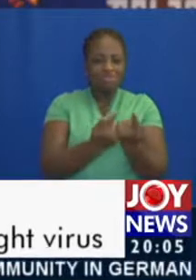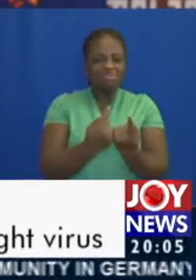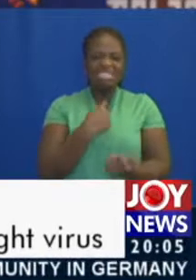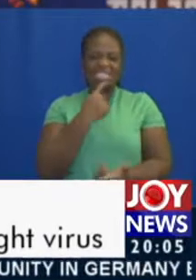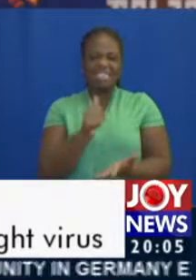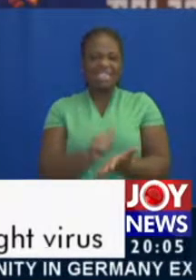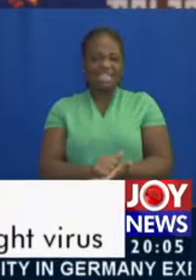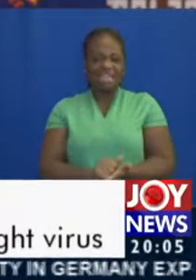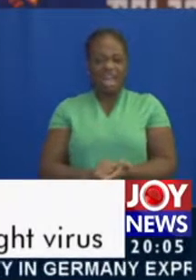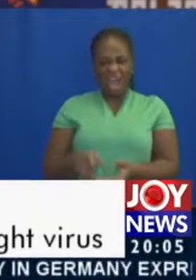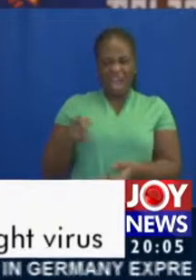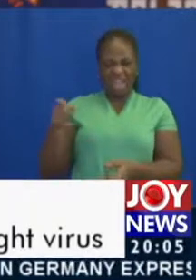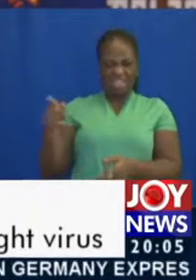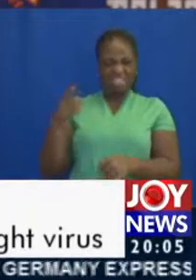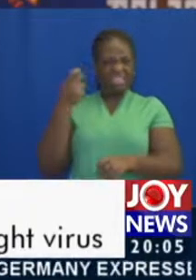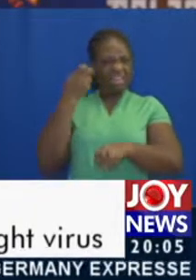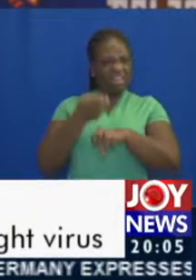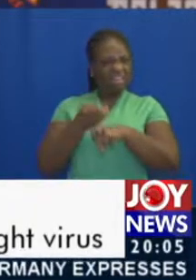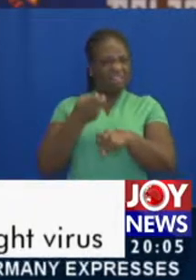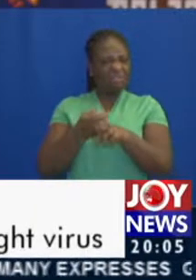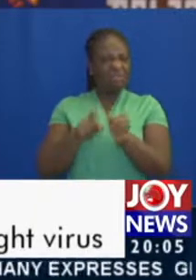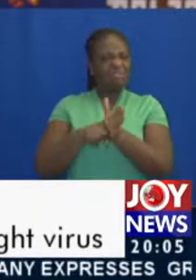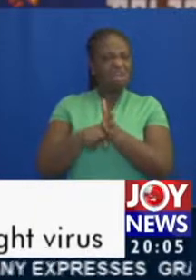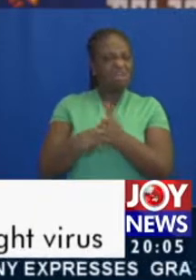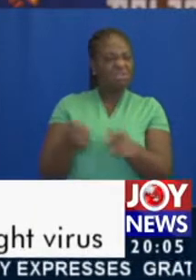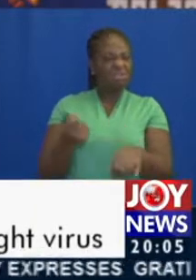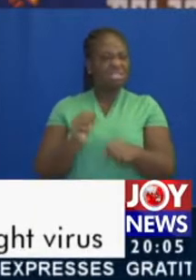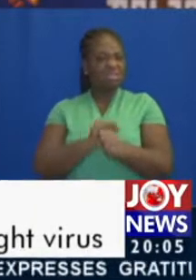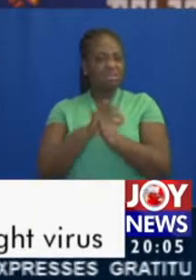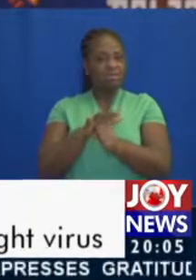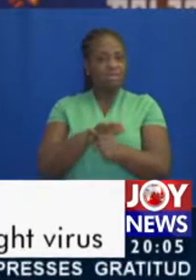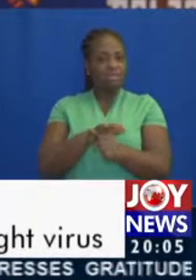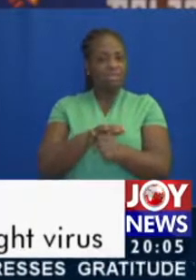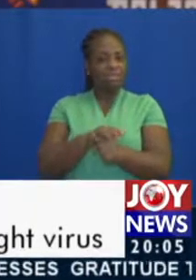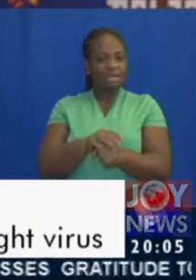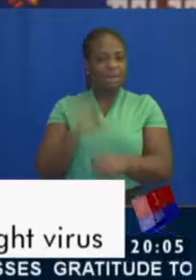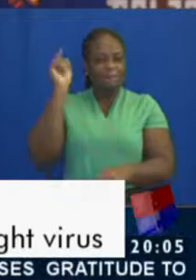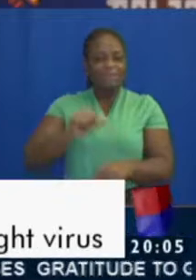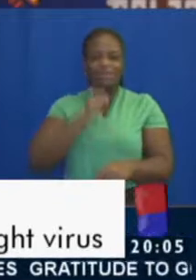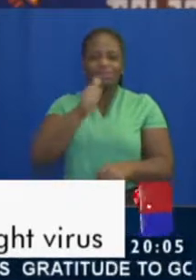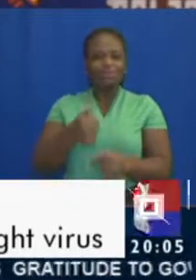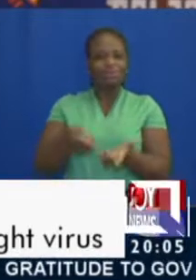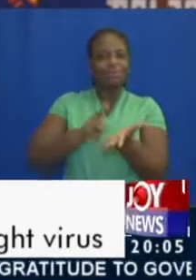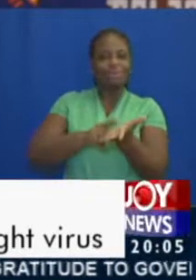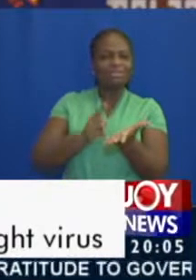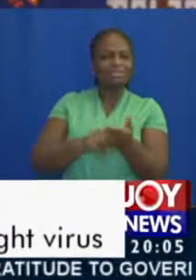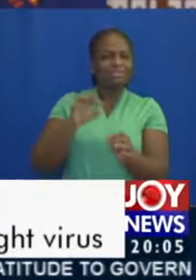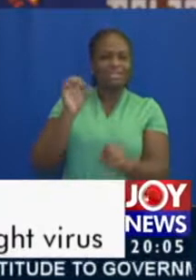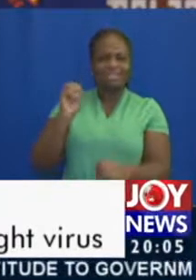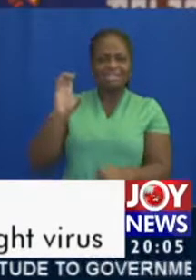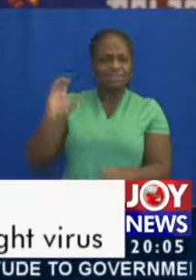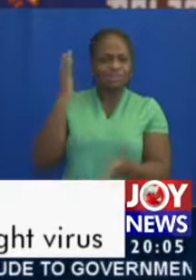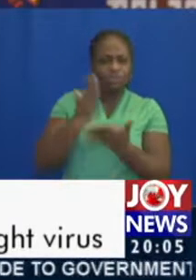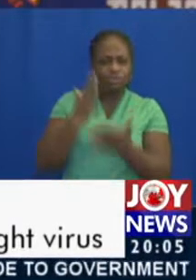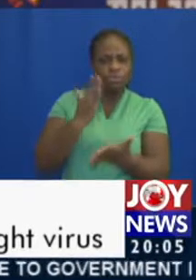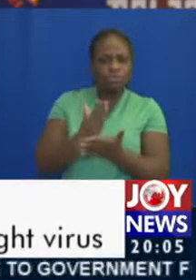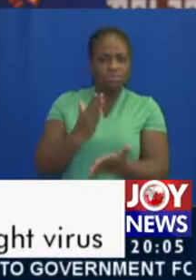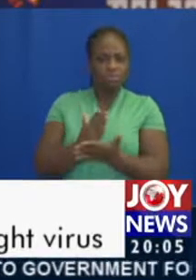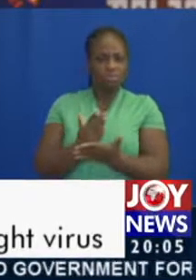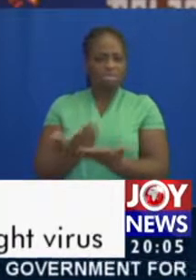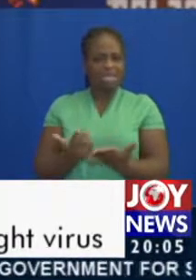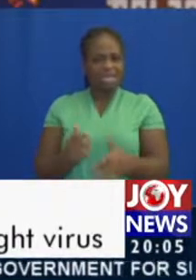of a pandemic, the registration exercise should not be conducted, with some warning of an